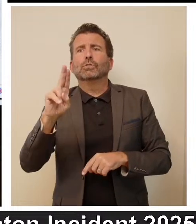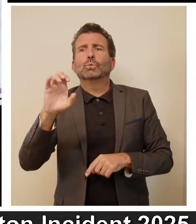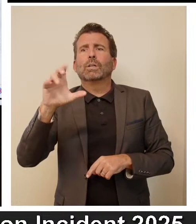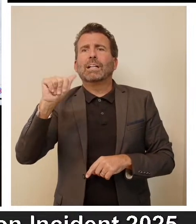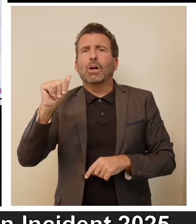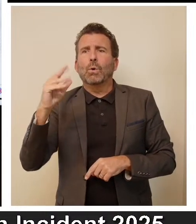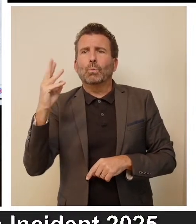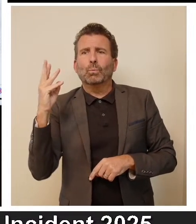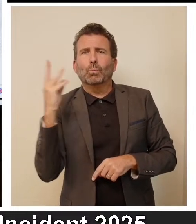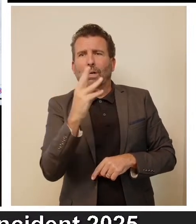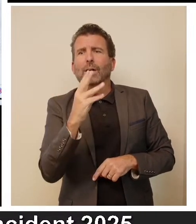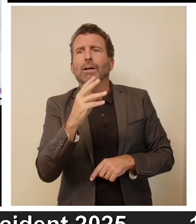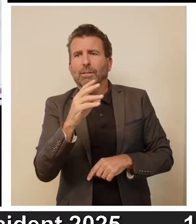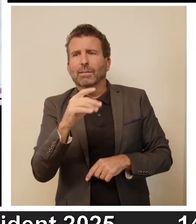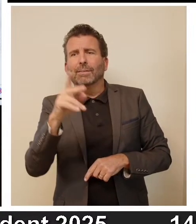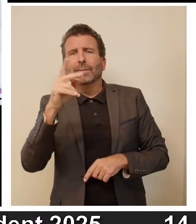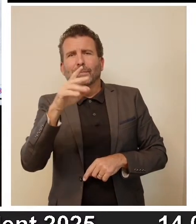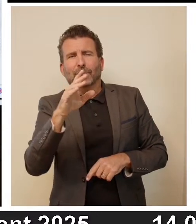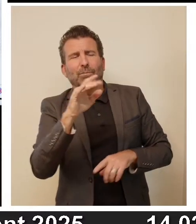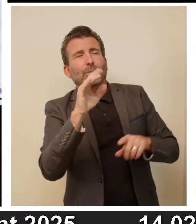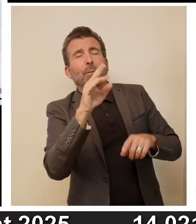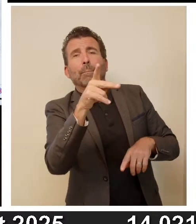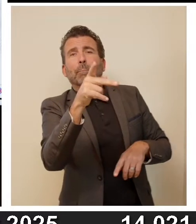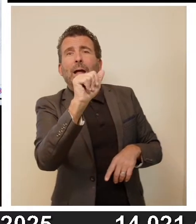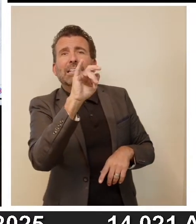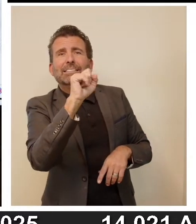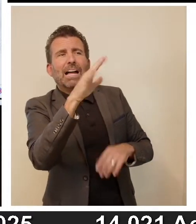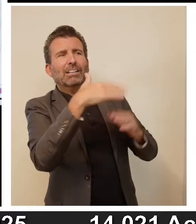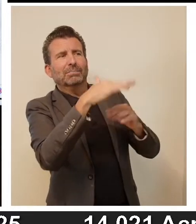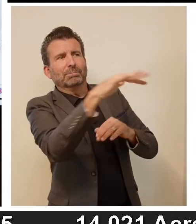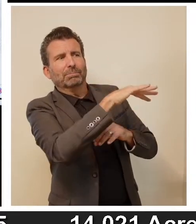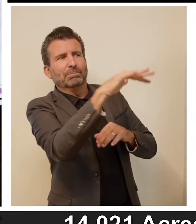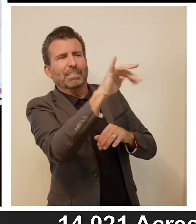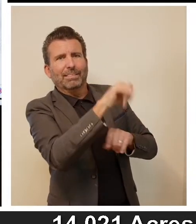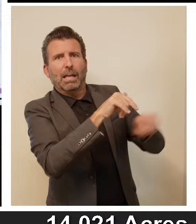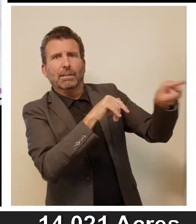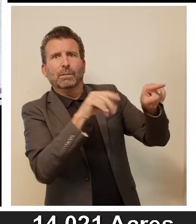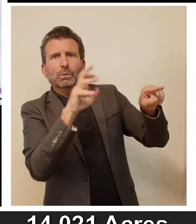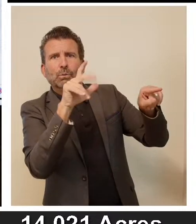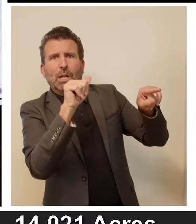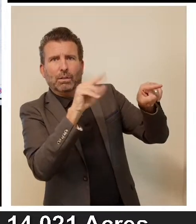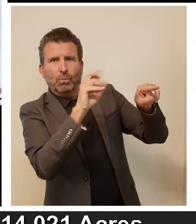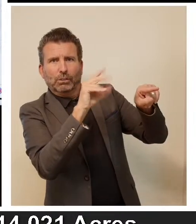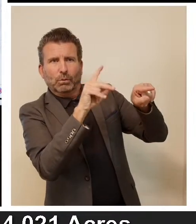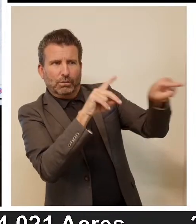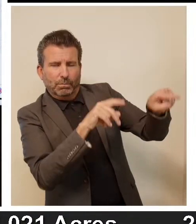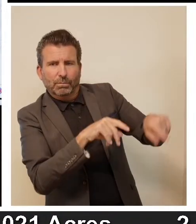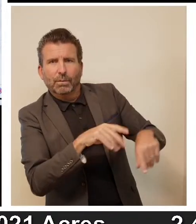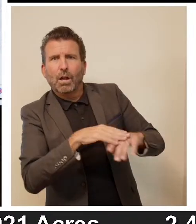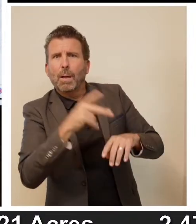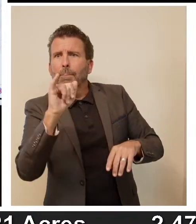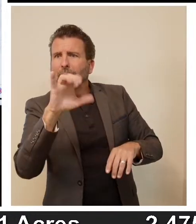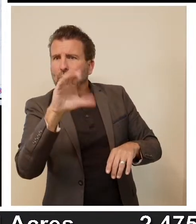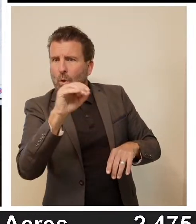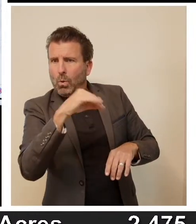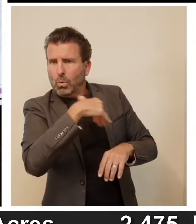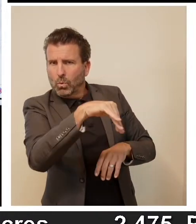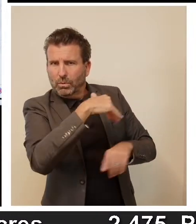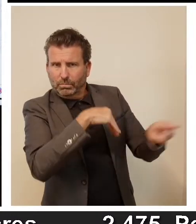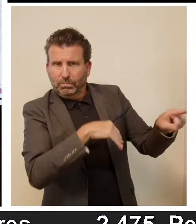Pico Boulevard. Thank you so much. Again, FEMA is here. We will be here to assist you throughout this recovery